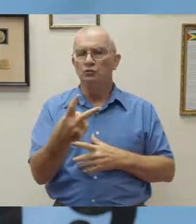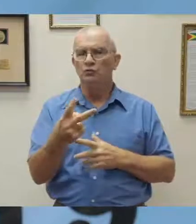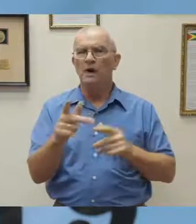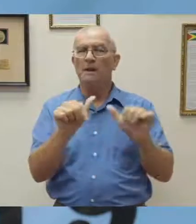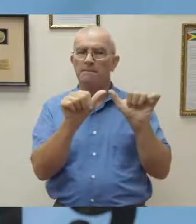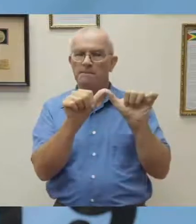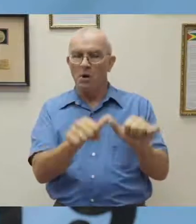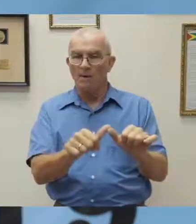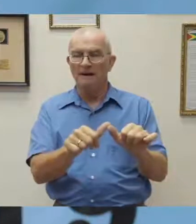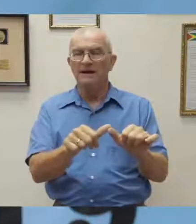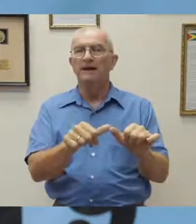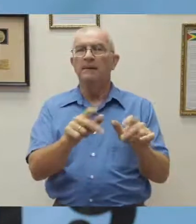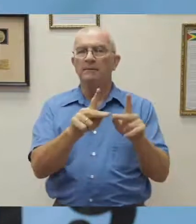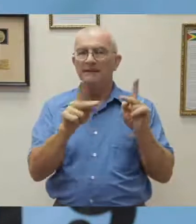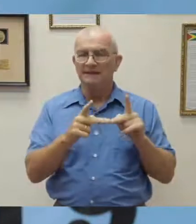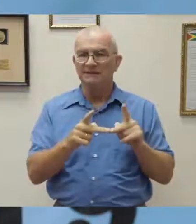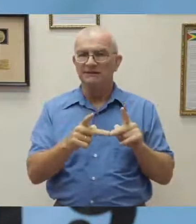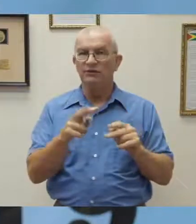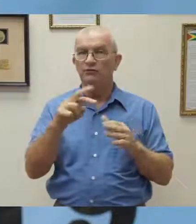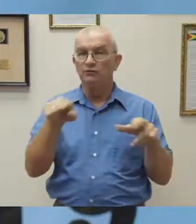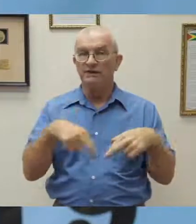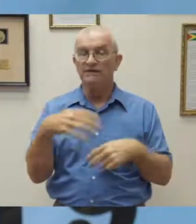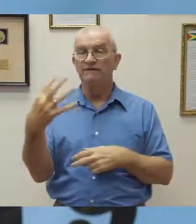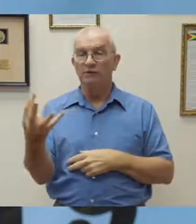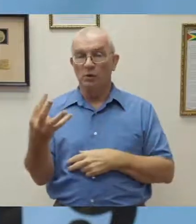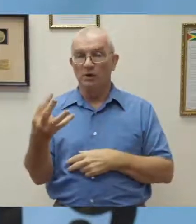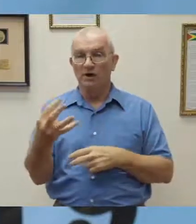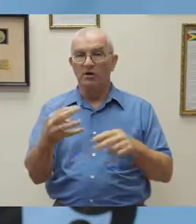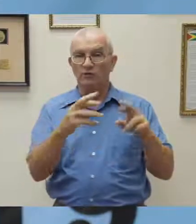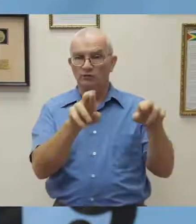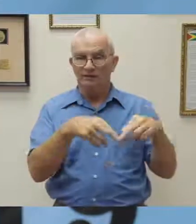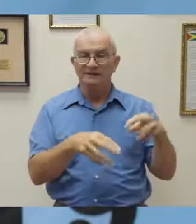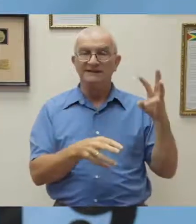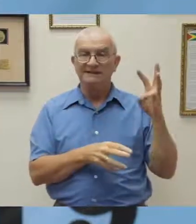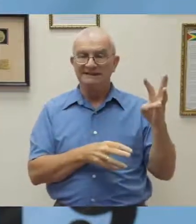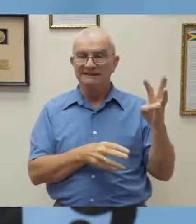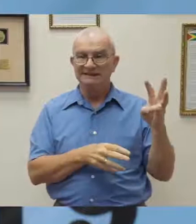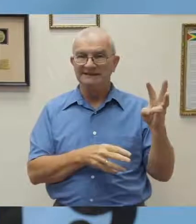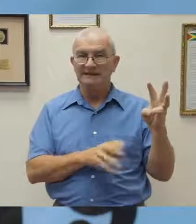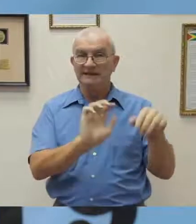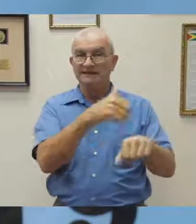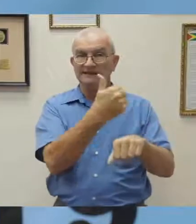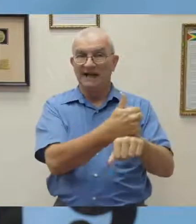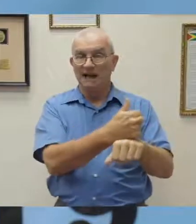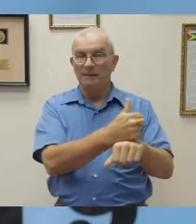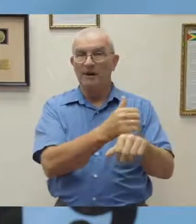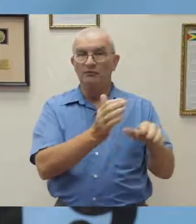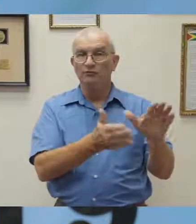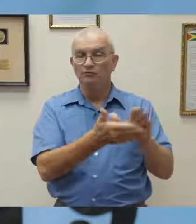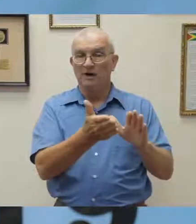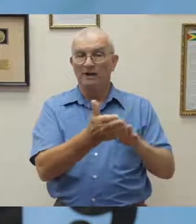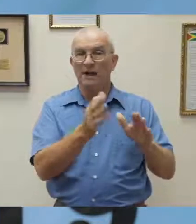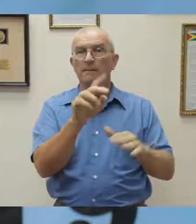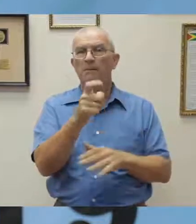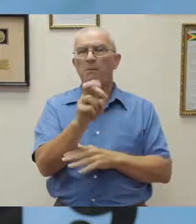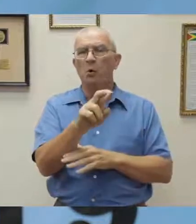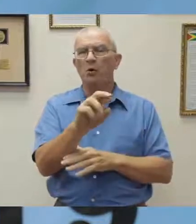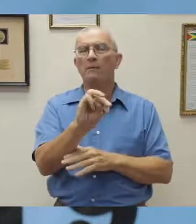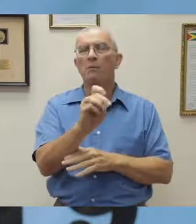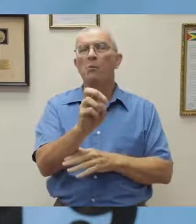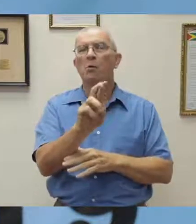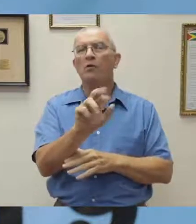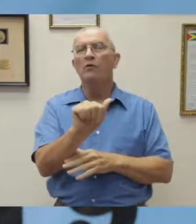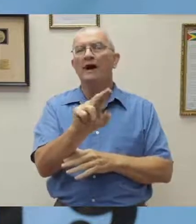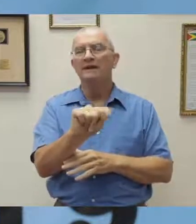in Region Number 4. Region Number 6, the site is set up and running at Port Morant, and in Region Number